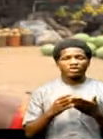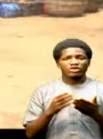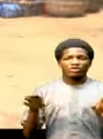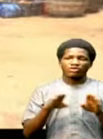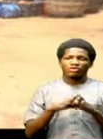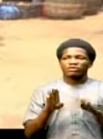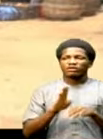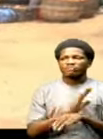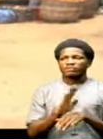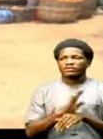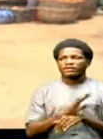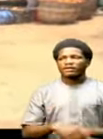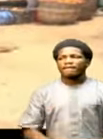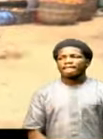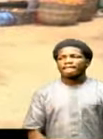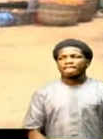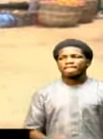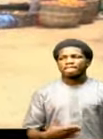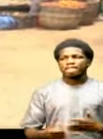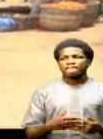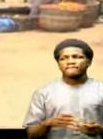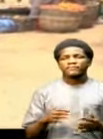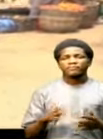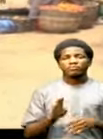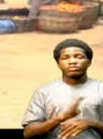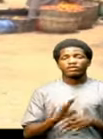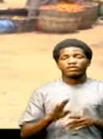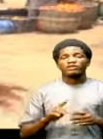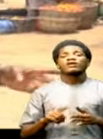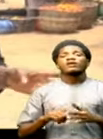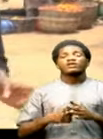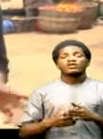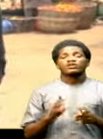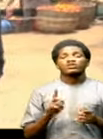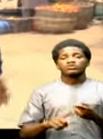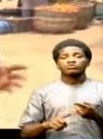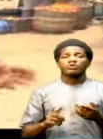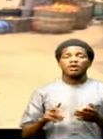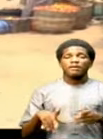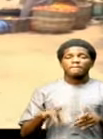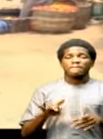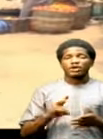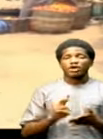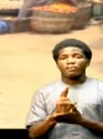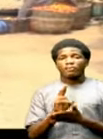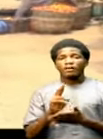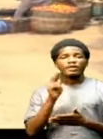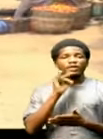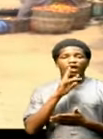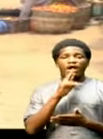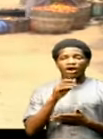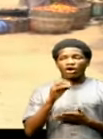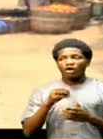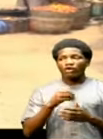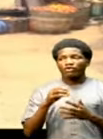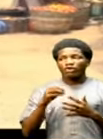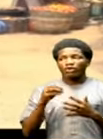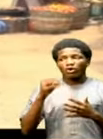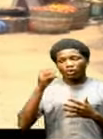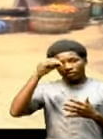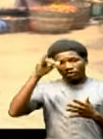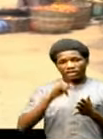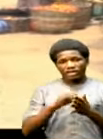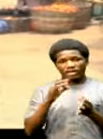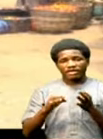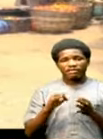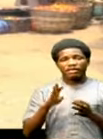that's it. Although businesses are beginning to pick up, but then Nigerians are of the opinion that if the banks can continue